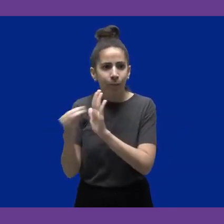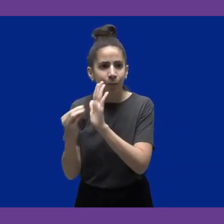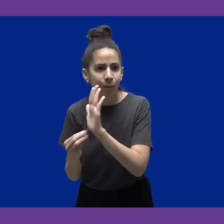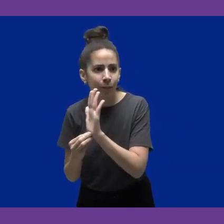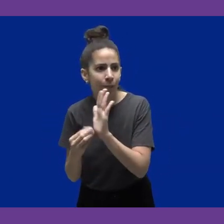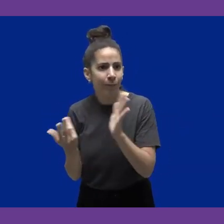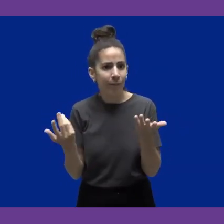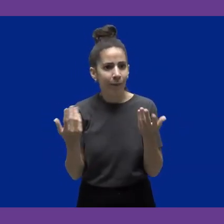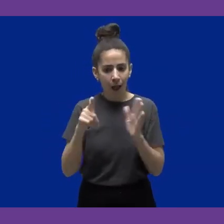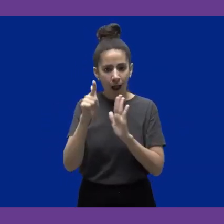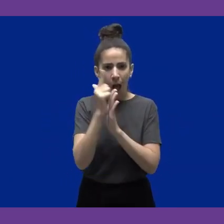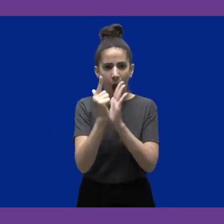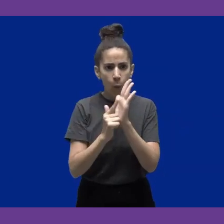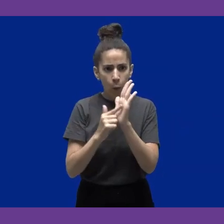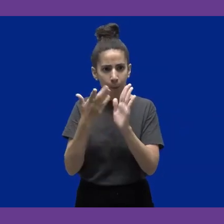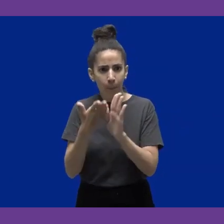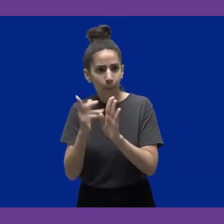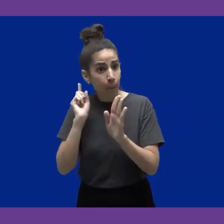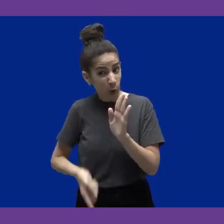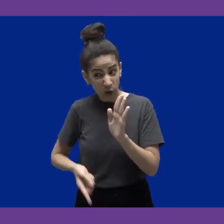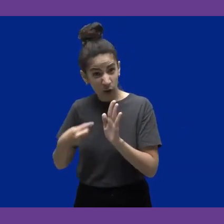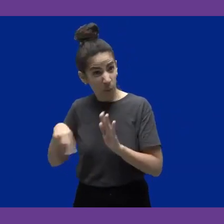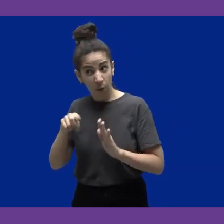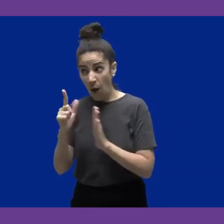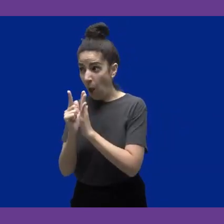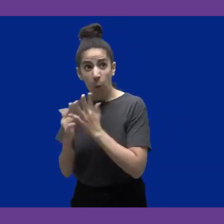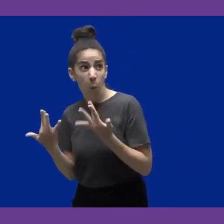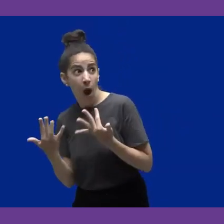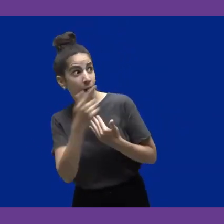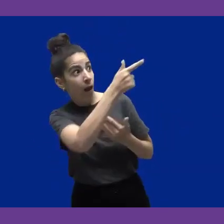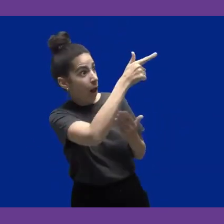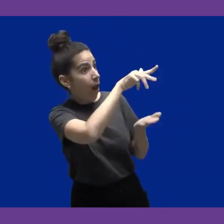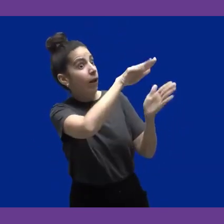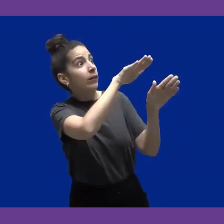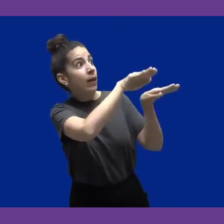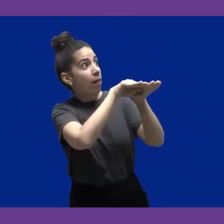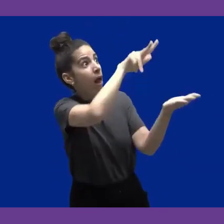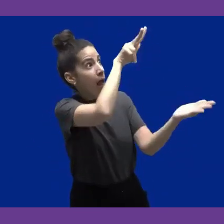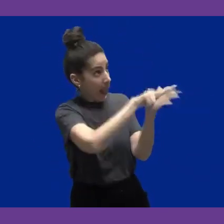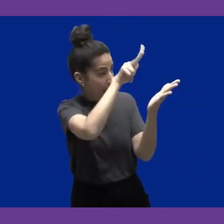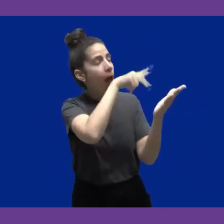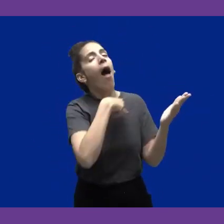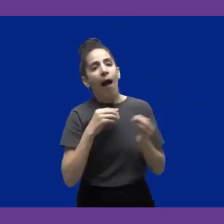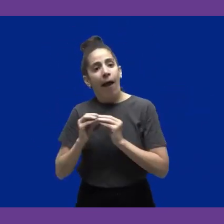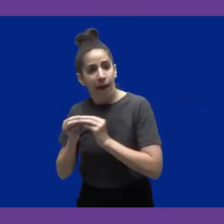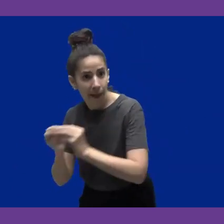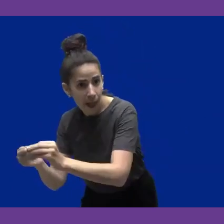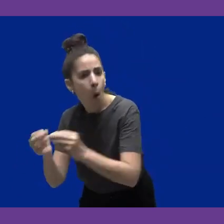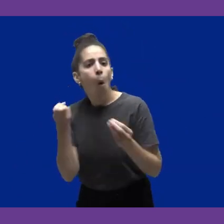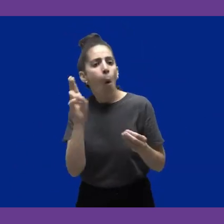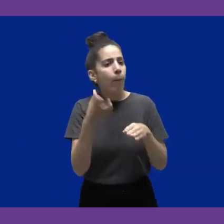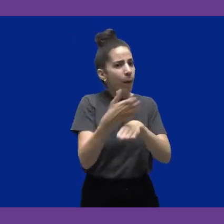So Fernando, would you like to repeat again what's happening for the late standards? Although total conversation is also contained in